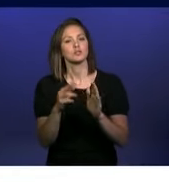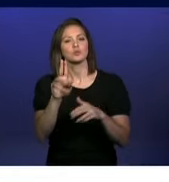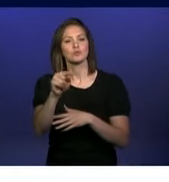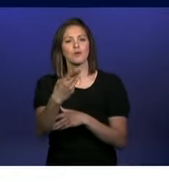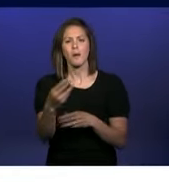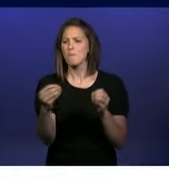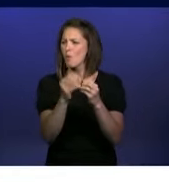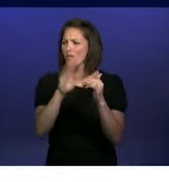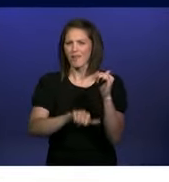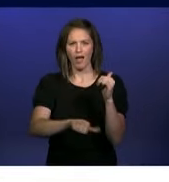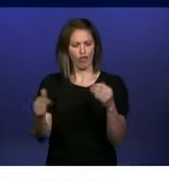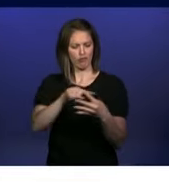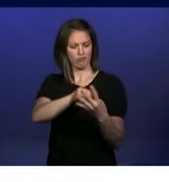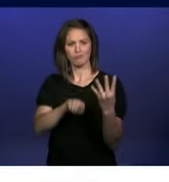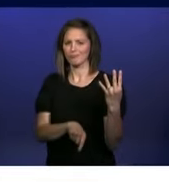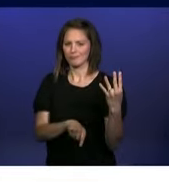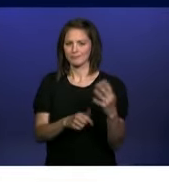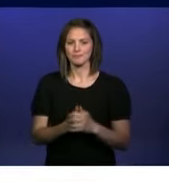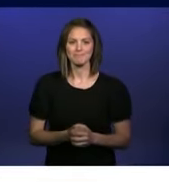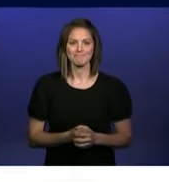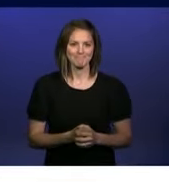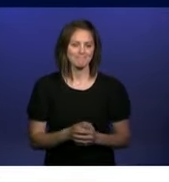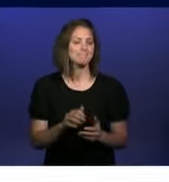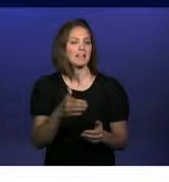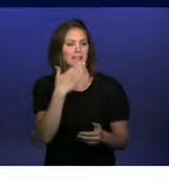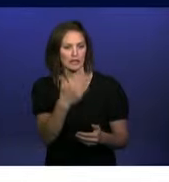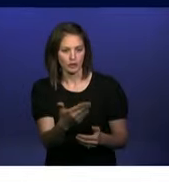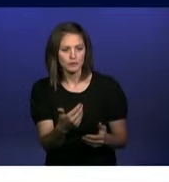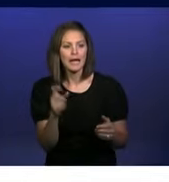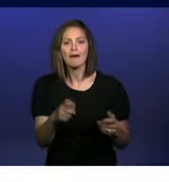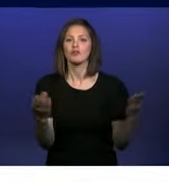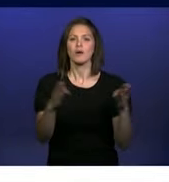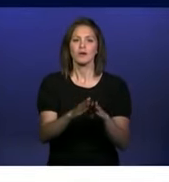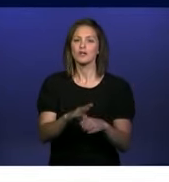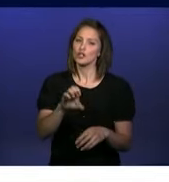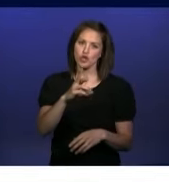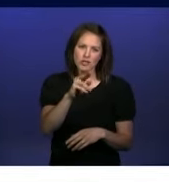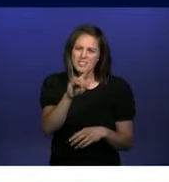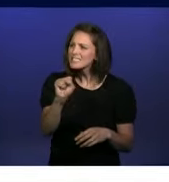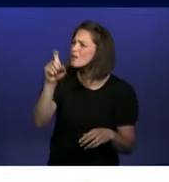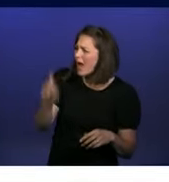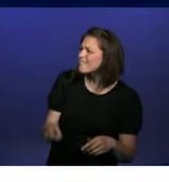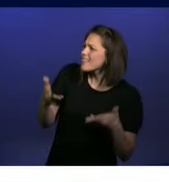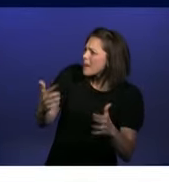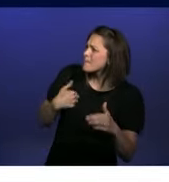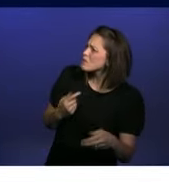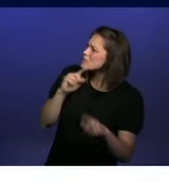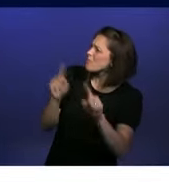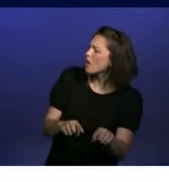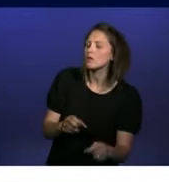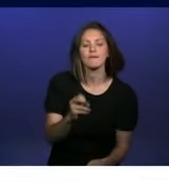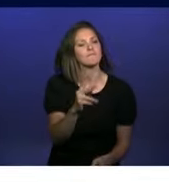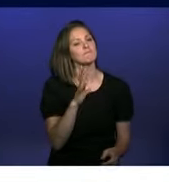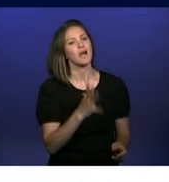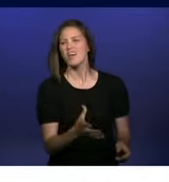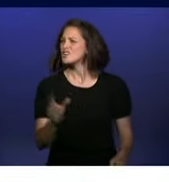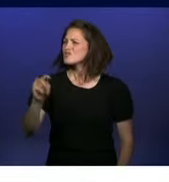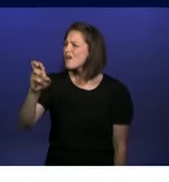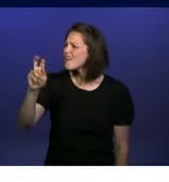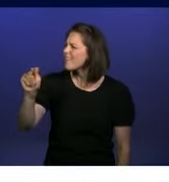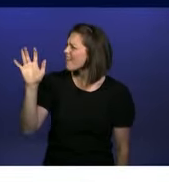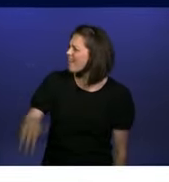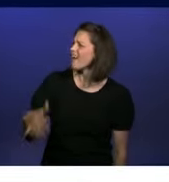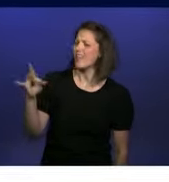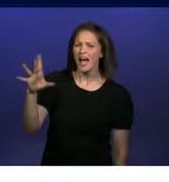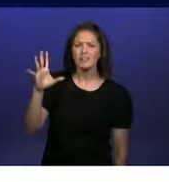else here on the stage. We will have to wrap it up on that note. I'm sorry, we are out of time. Respond to that. Real quick, as fast as possible. Trent, that is such a low shot. You wait